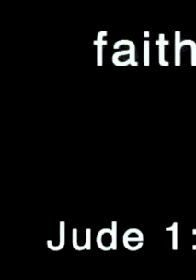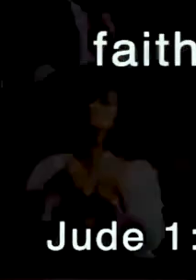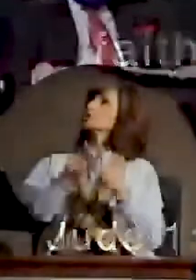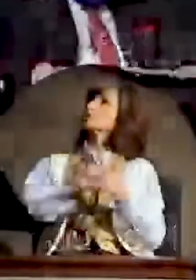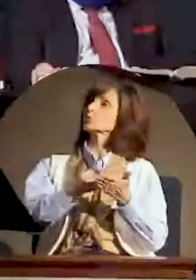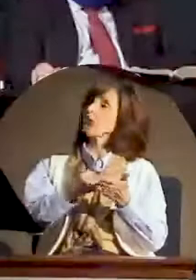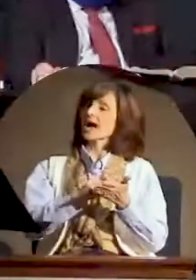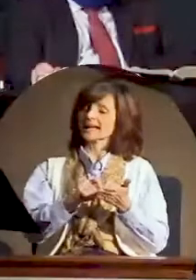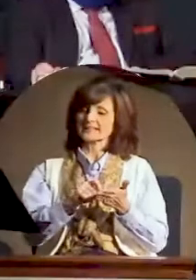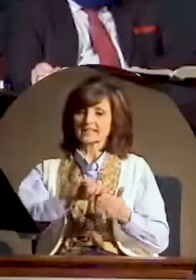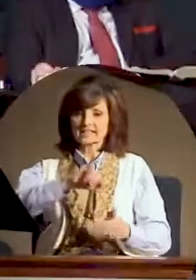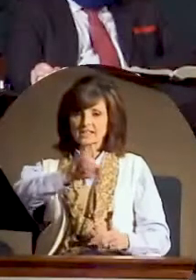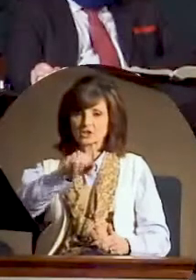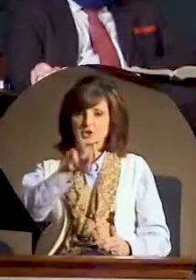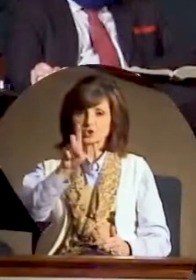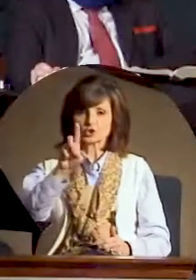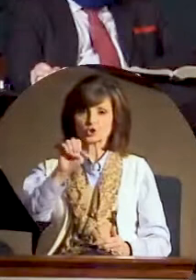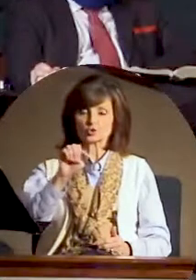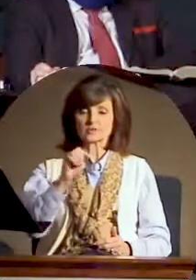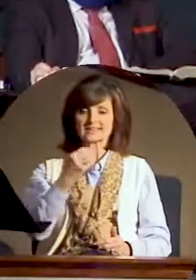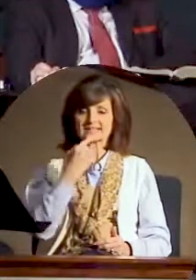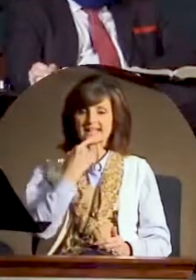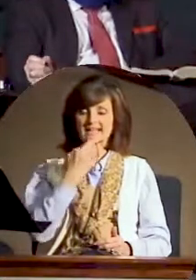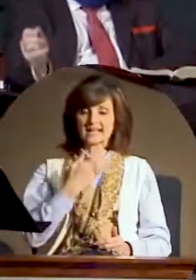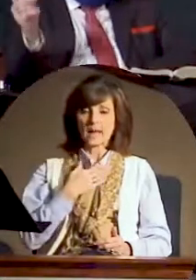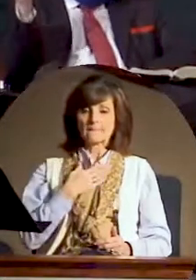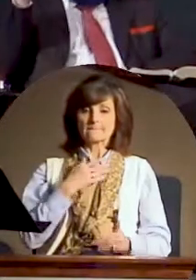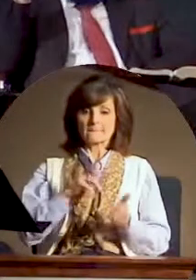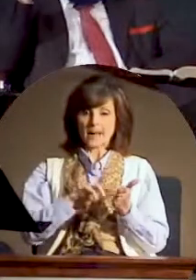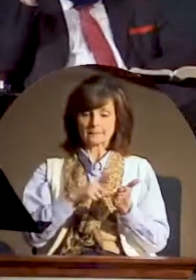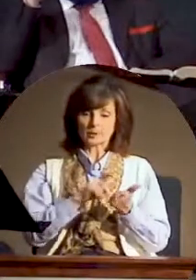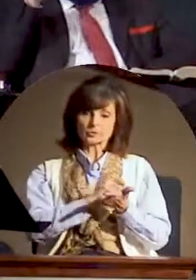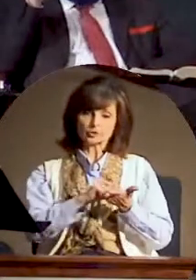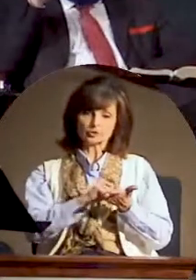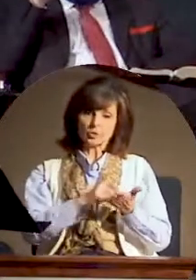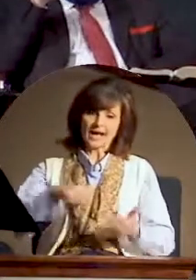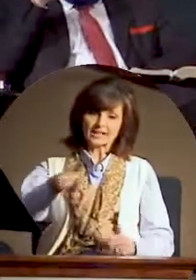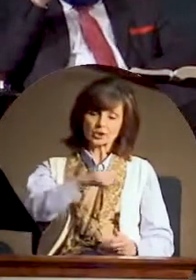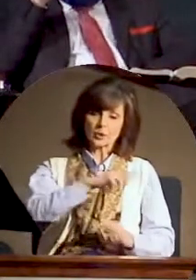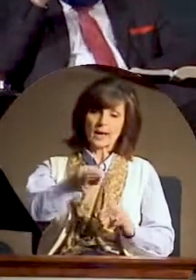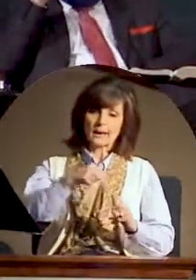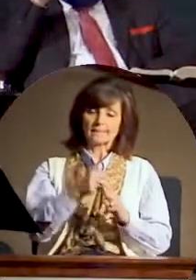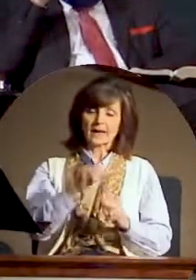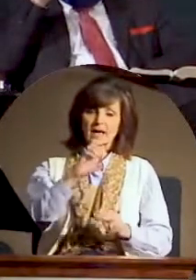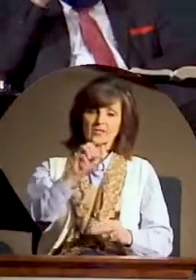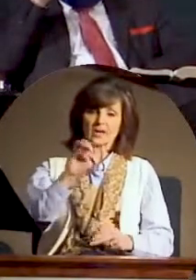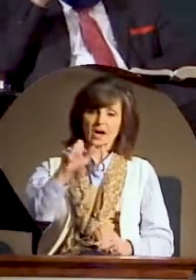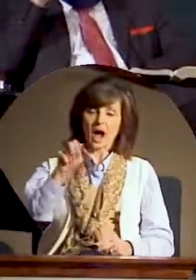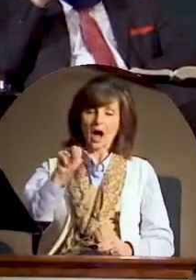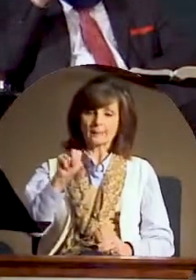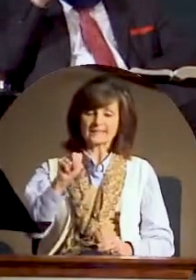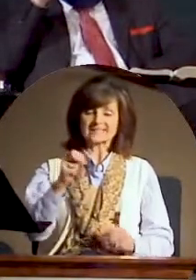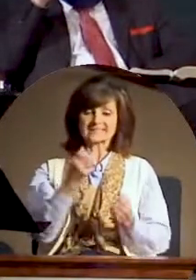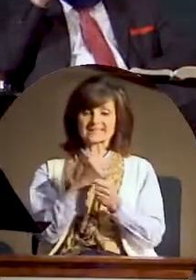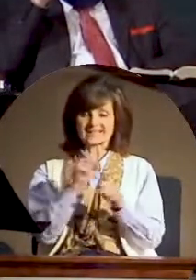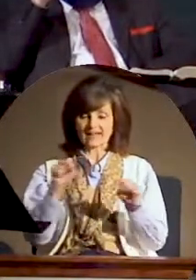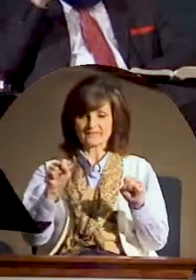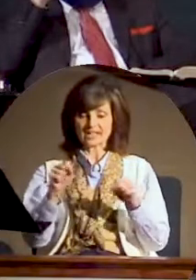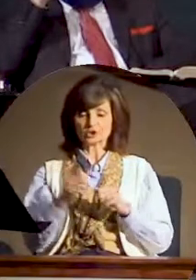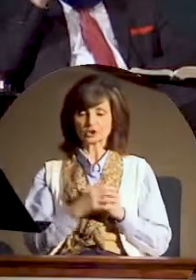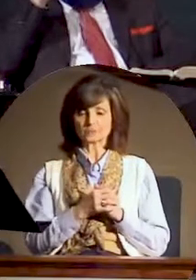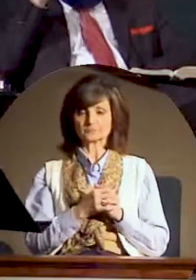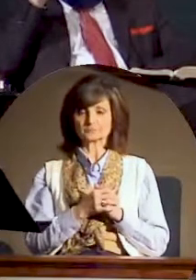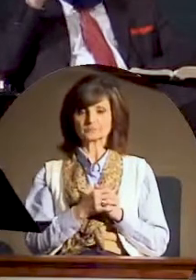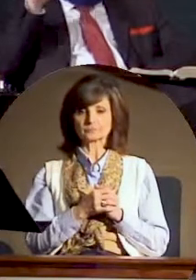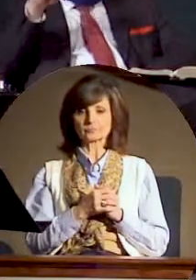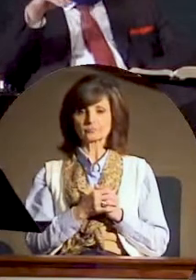here's my intention. My intention was to write to you about the common salvation. Now don't take that word common meaning like